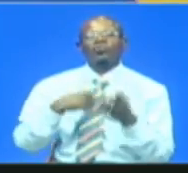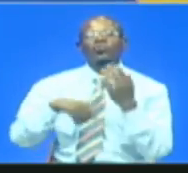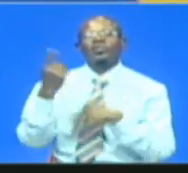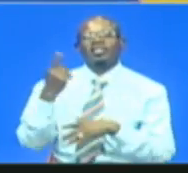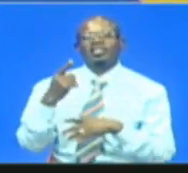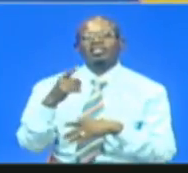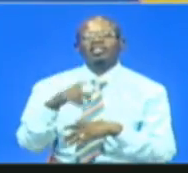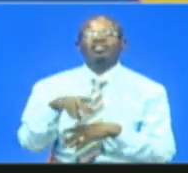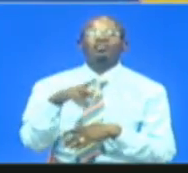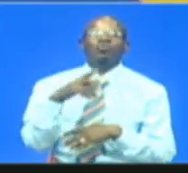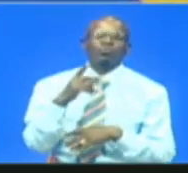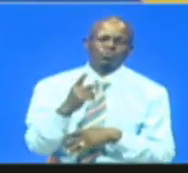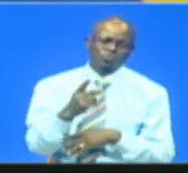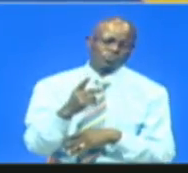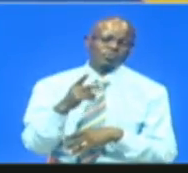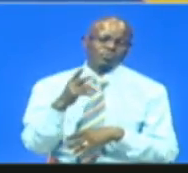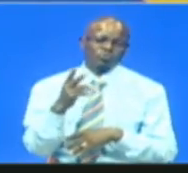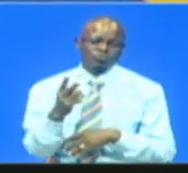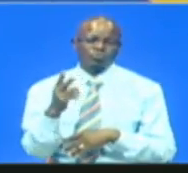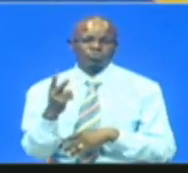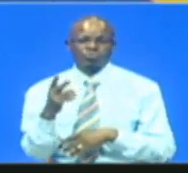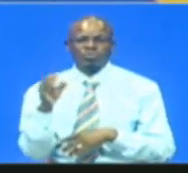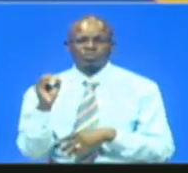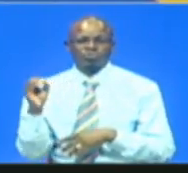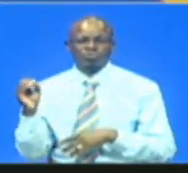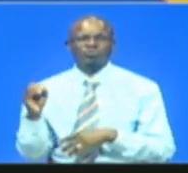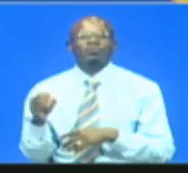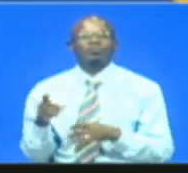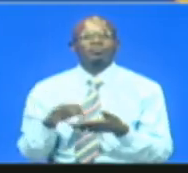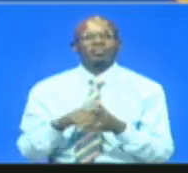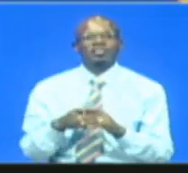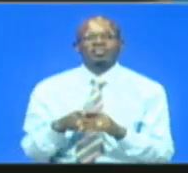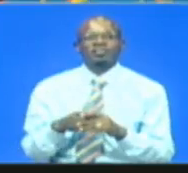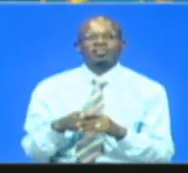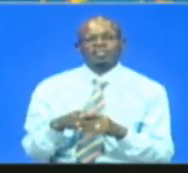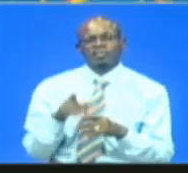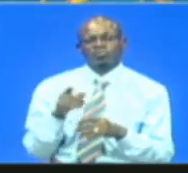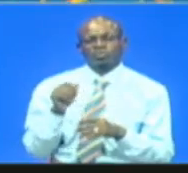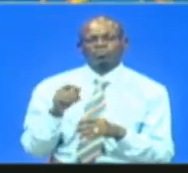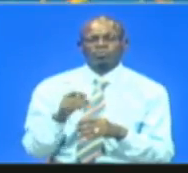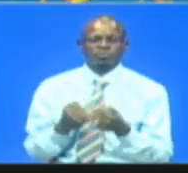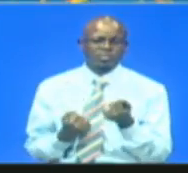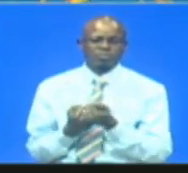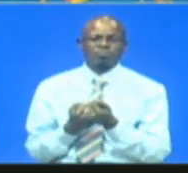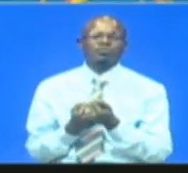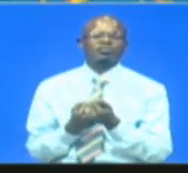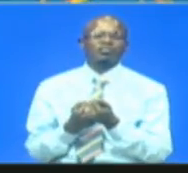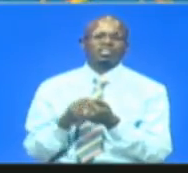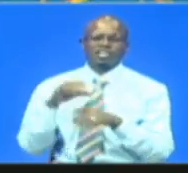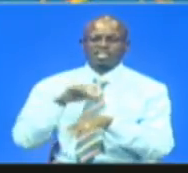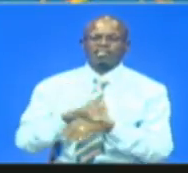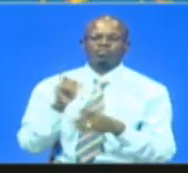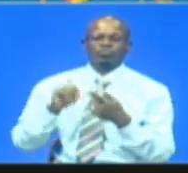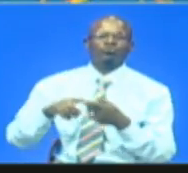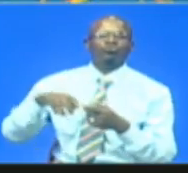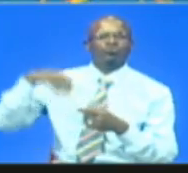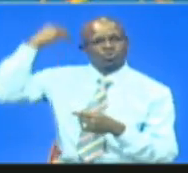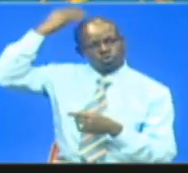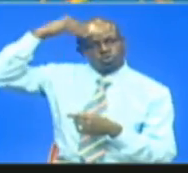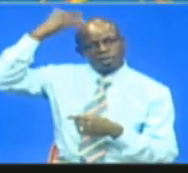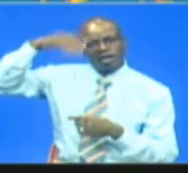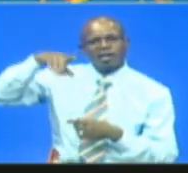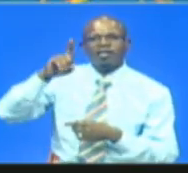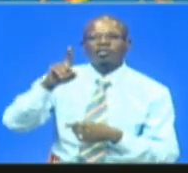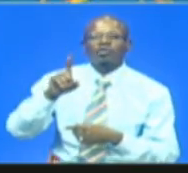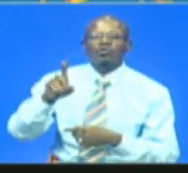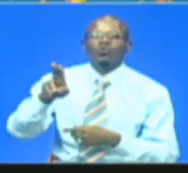20686. An all-expense-paid trip to Dubai is still up for grabs for what promises to be the ultimate trip for that lucky viewer. Dubs!